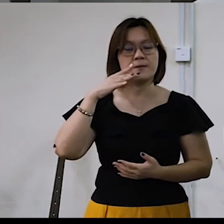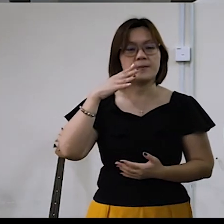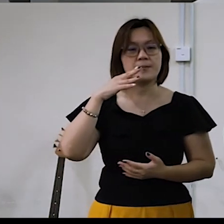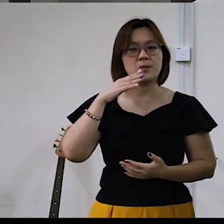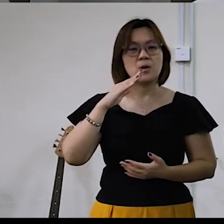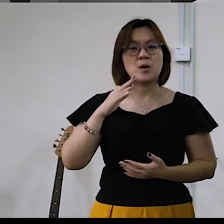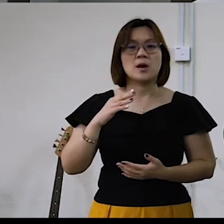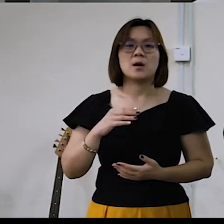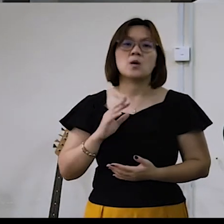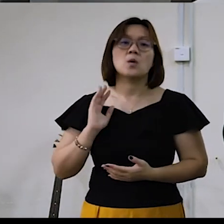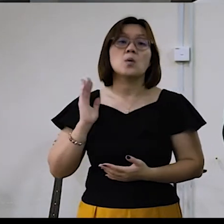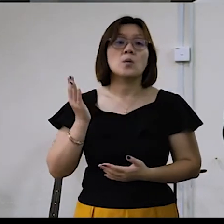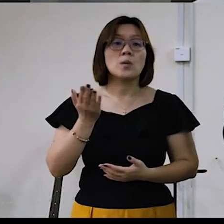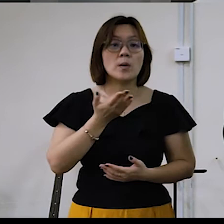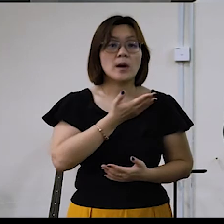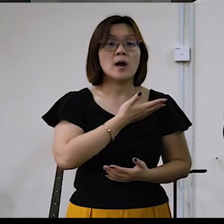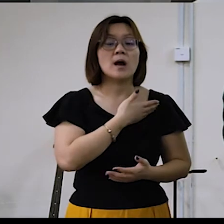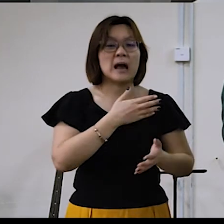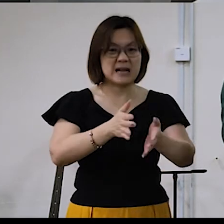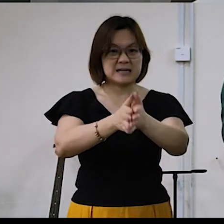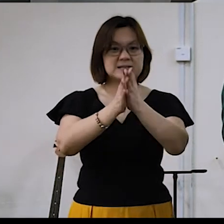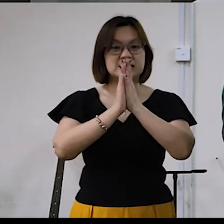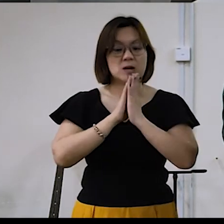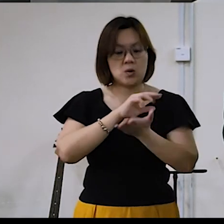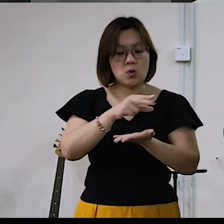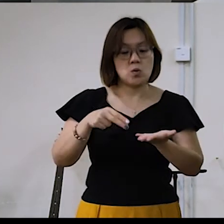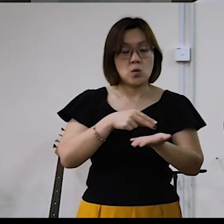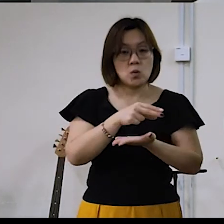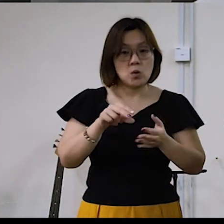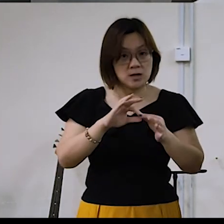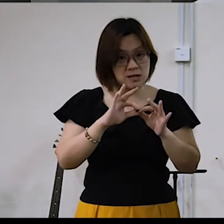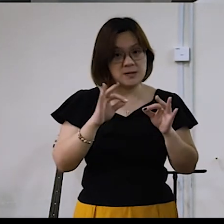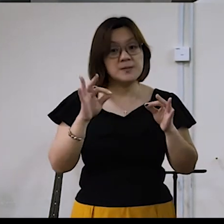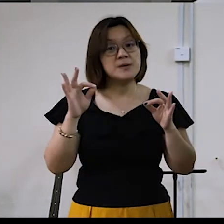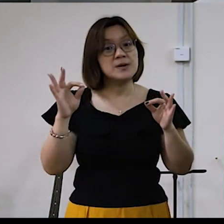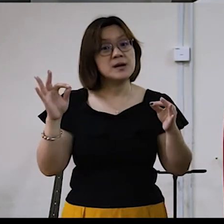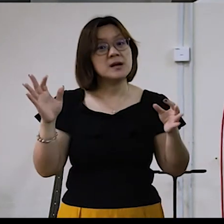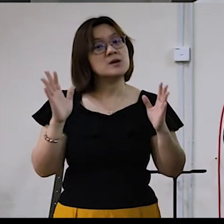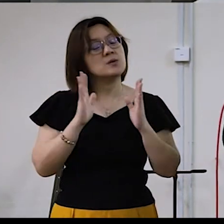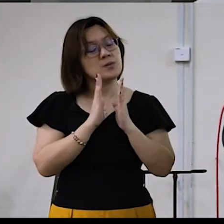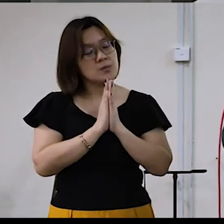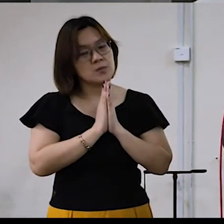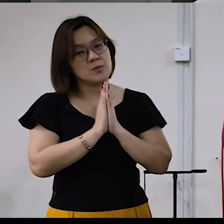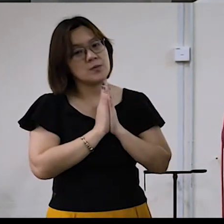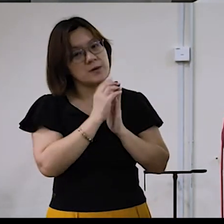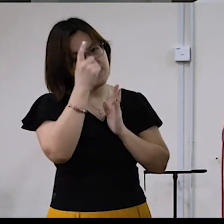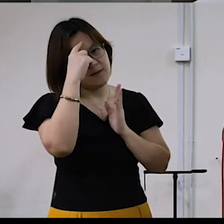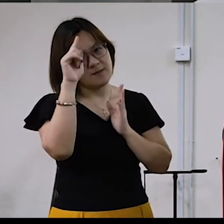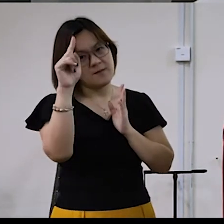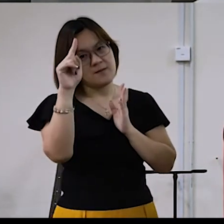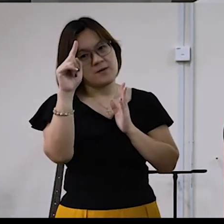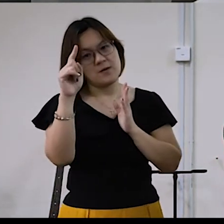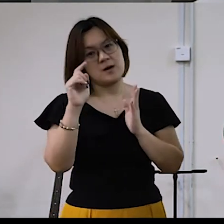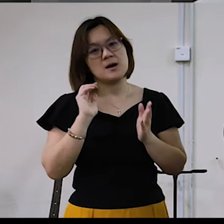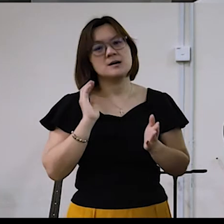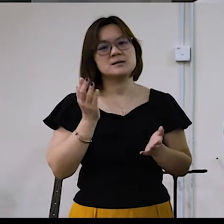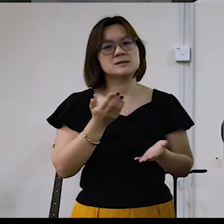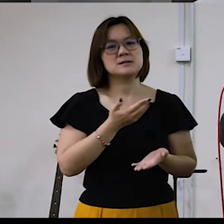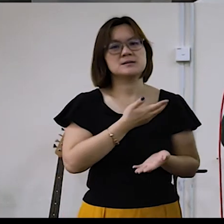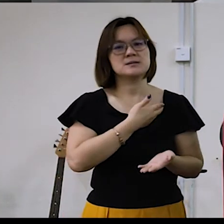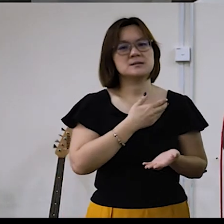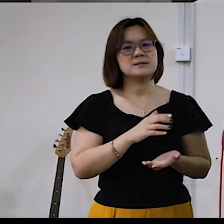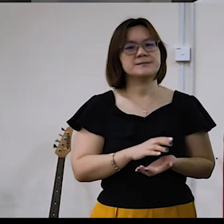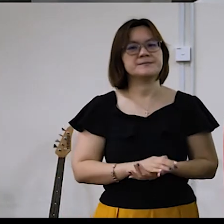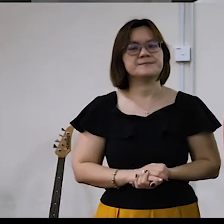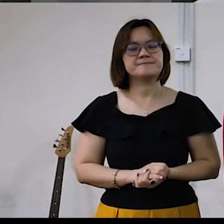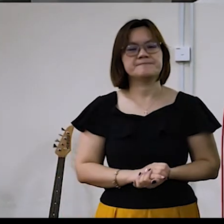English. I'm thinking what I'm supposed to use. When I pray in the Spirit, I'm not thinking what I'm supposed to use. And this